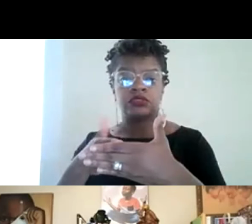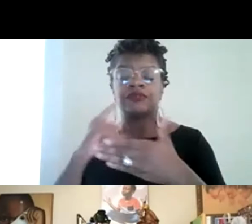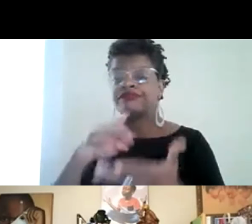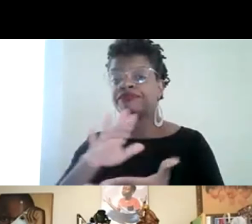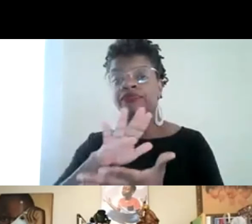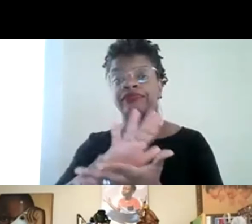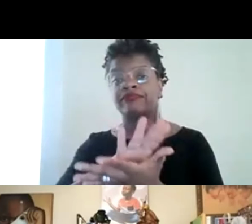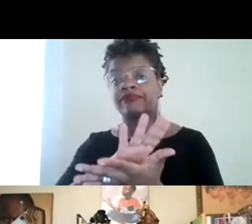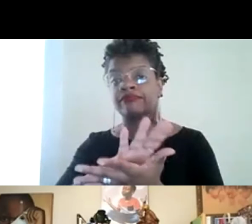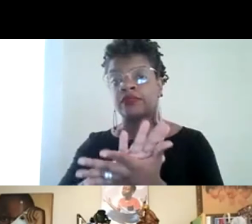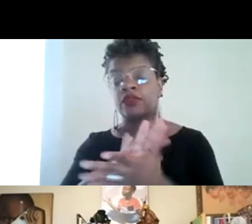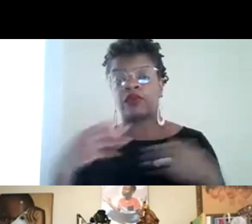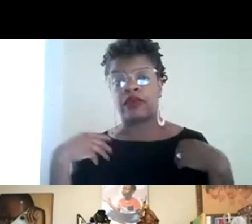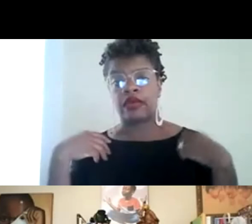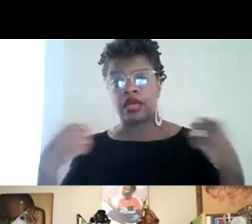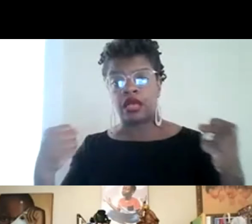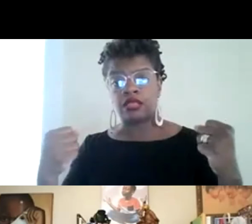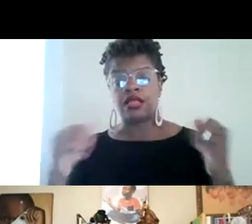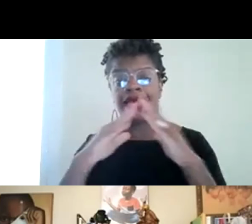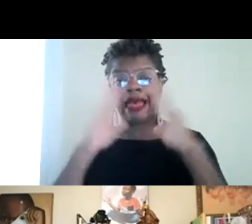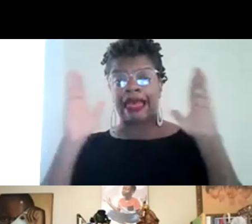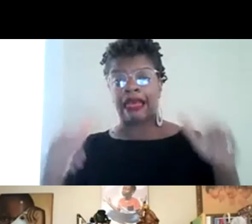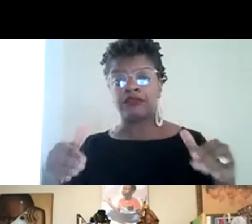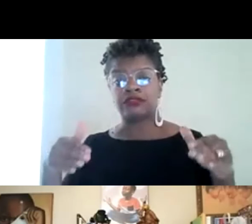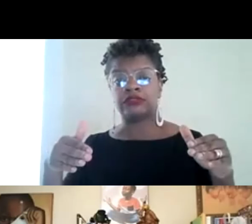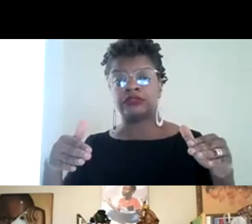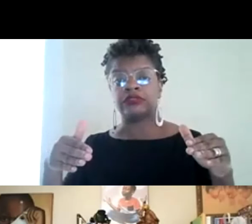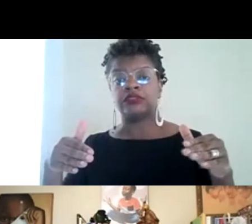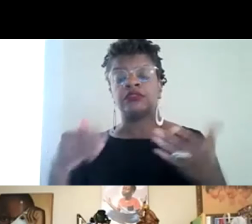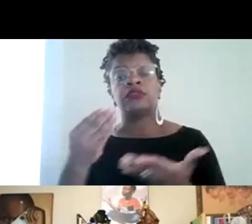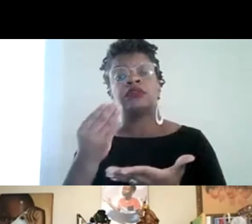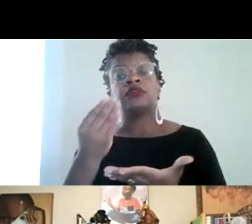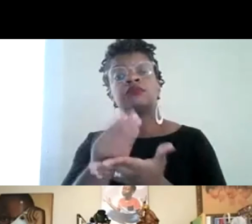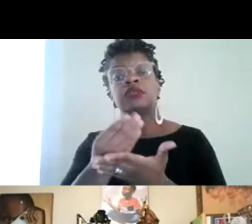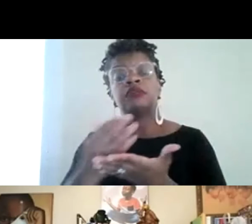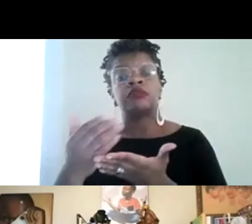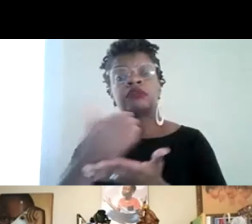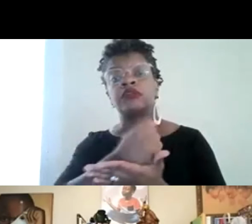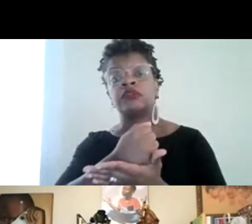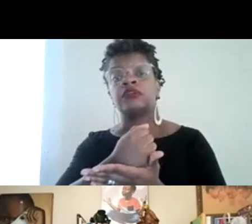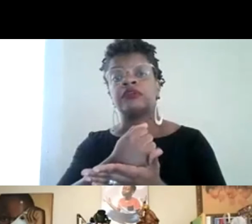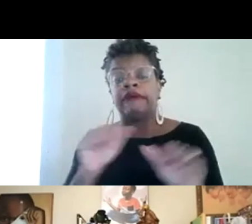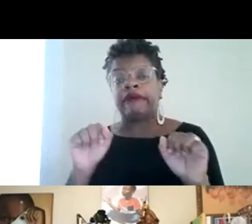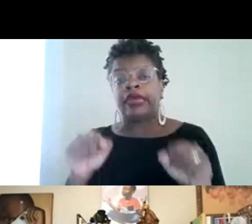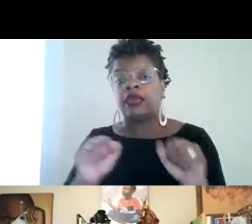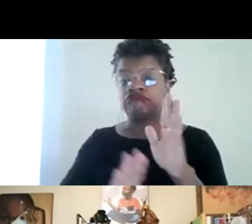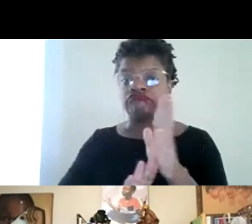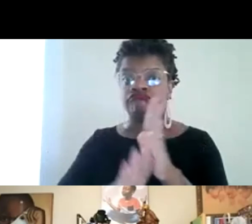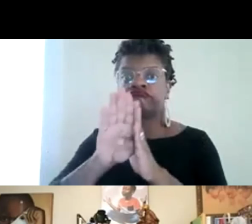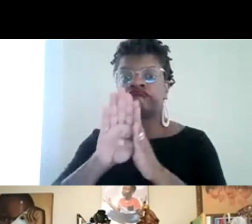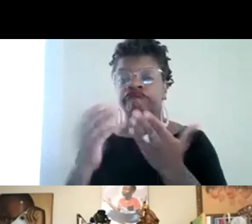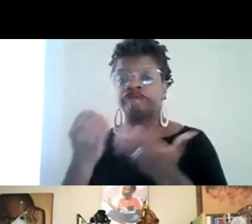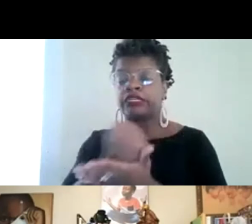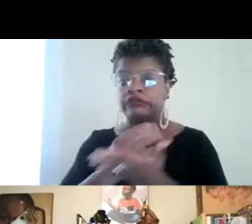education, around health, around housing, around economic upward mobility, we have learned